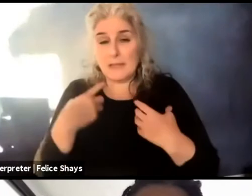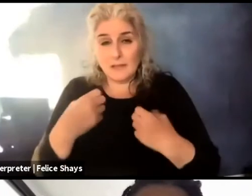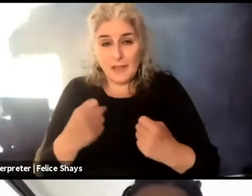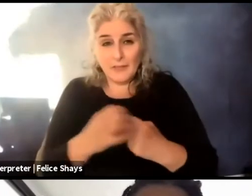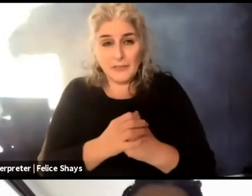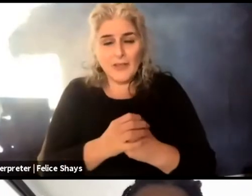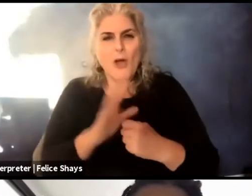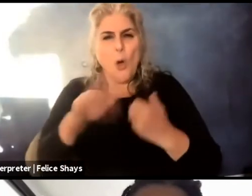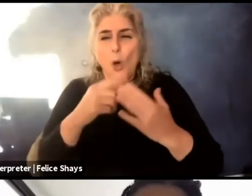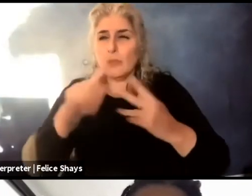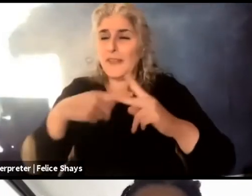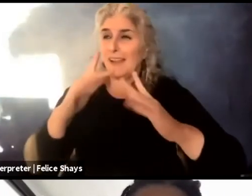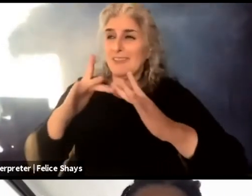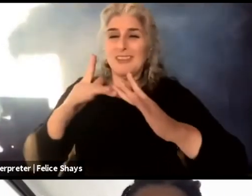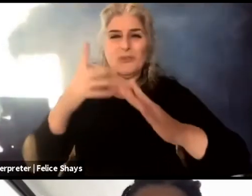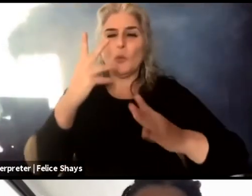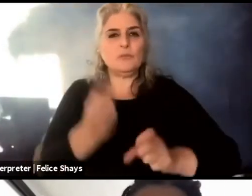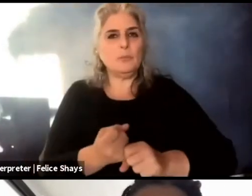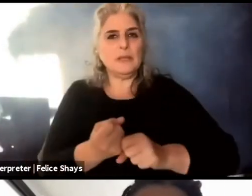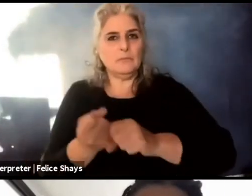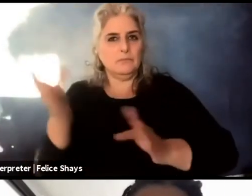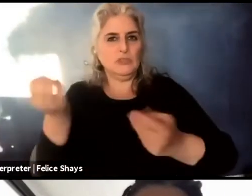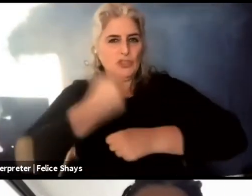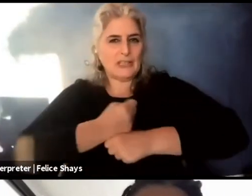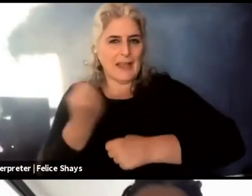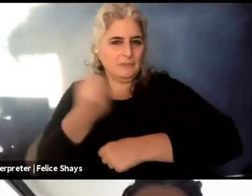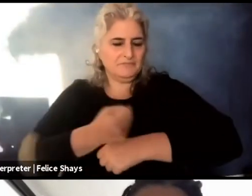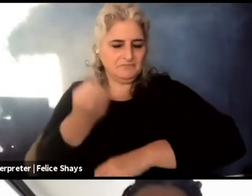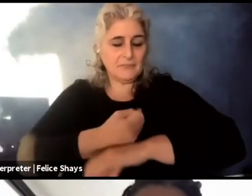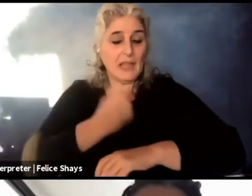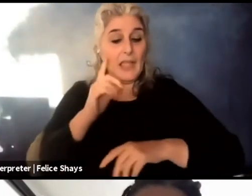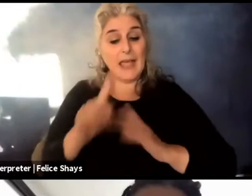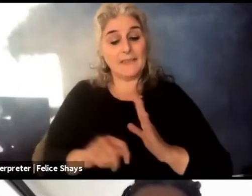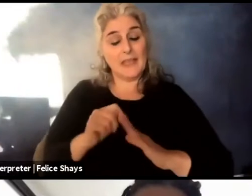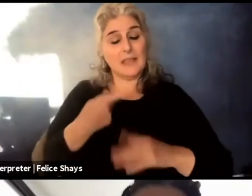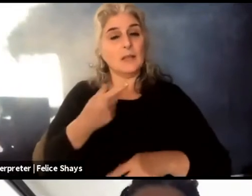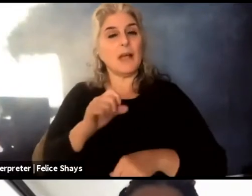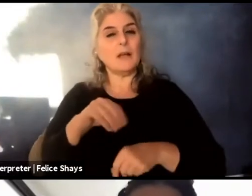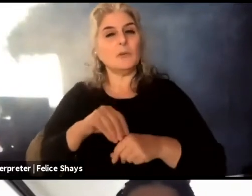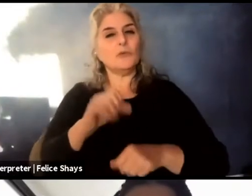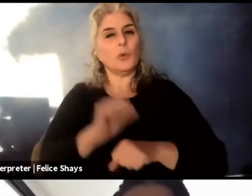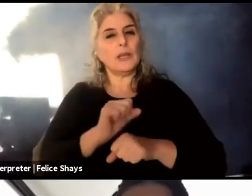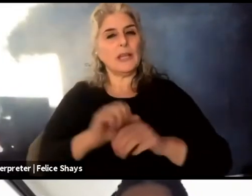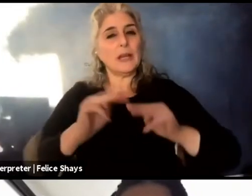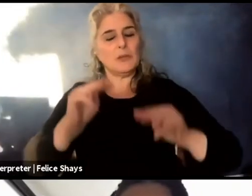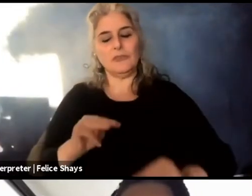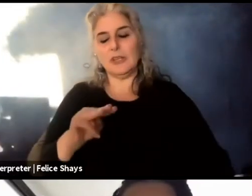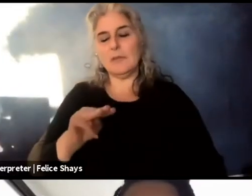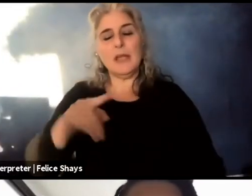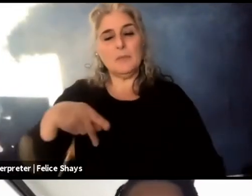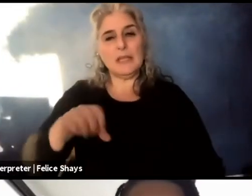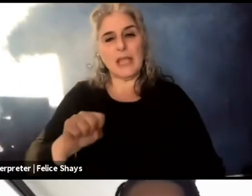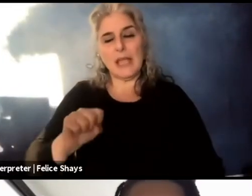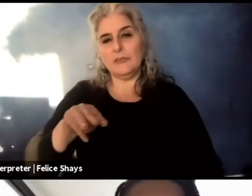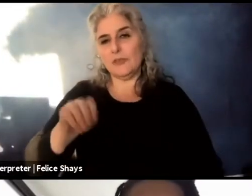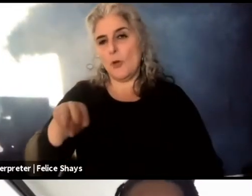away. And at the time I was actually in residency at MoMA PS1 with other people, Kink Out, and